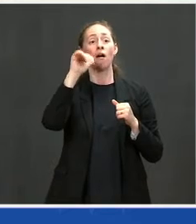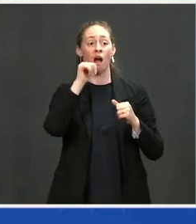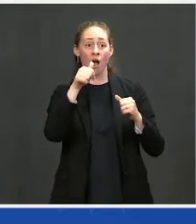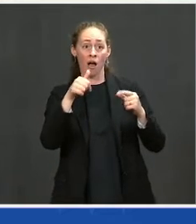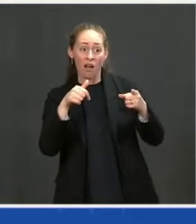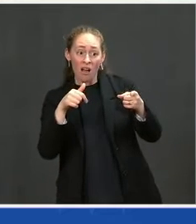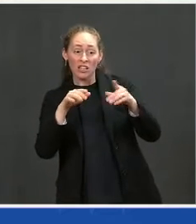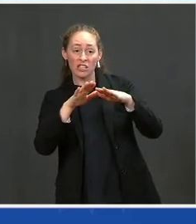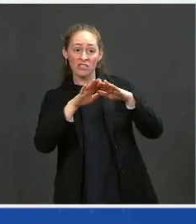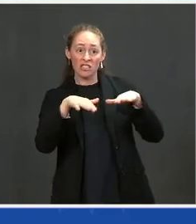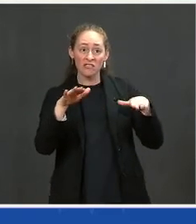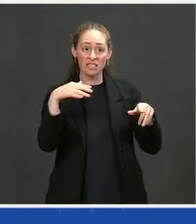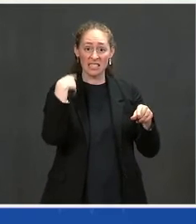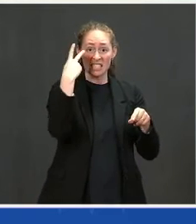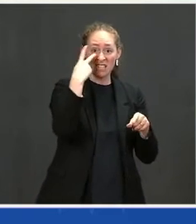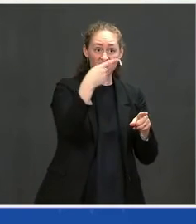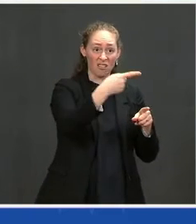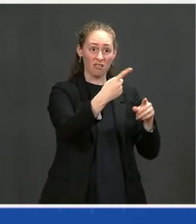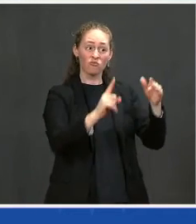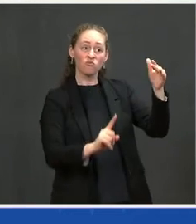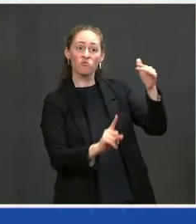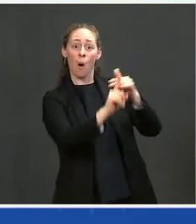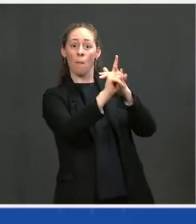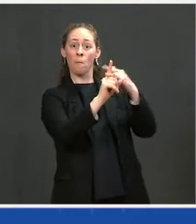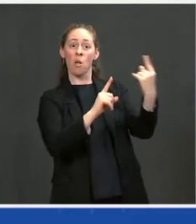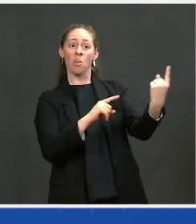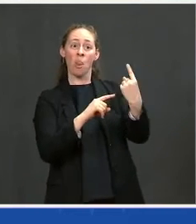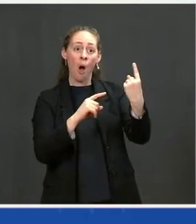him starve to death and stay on the other side.